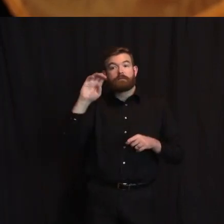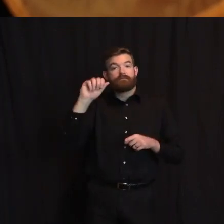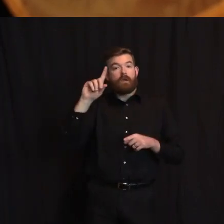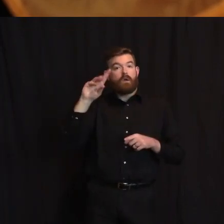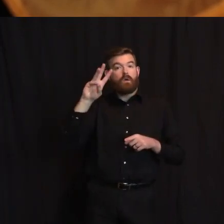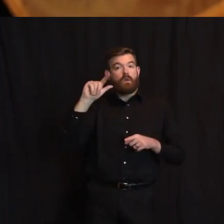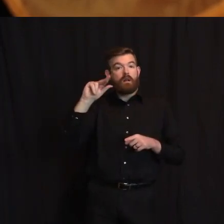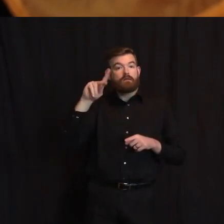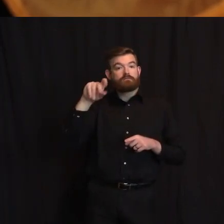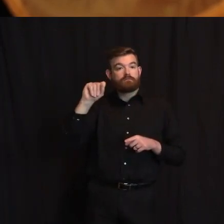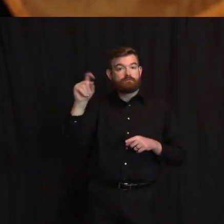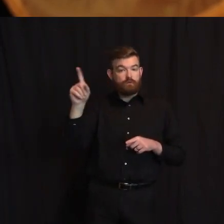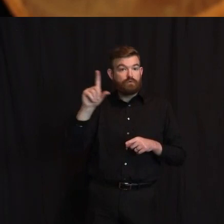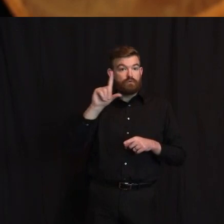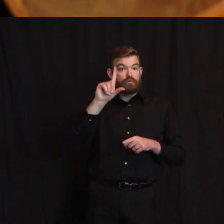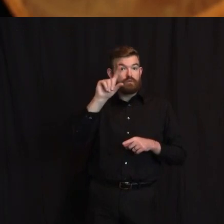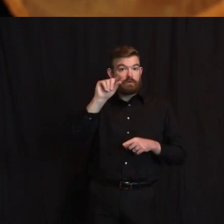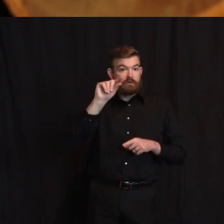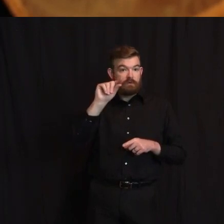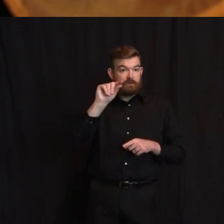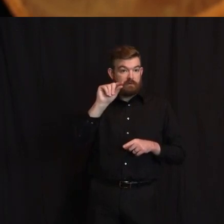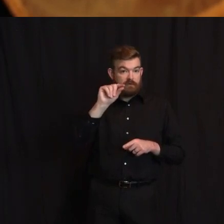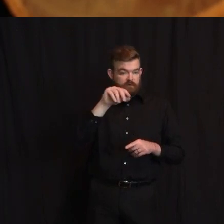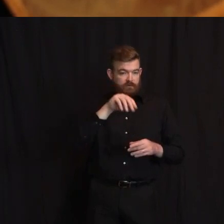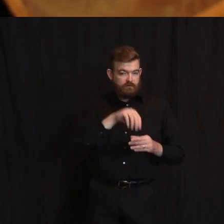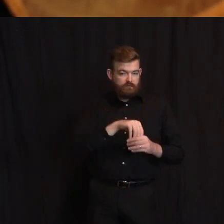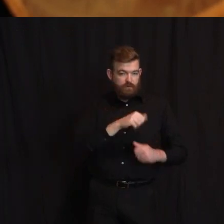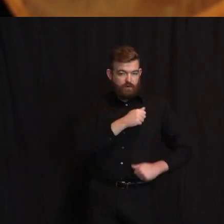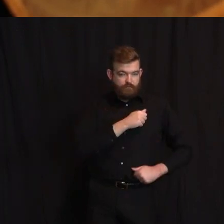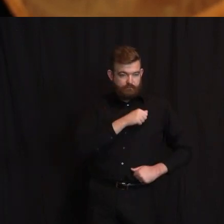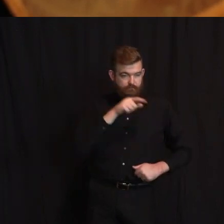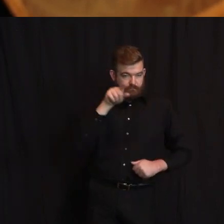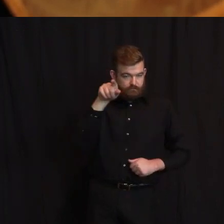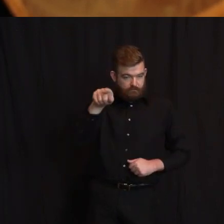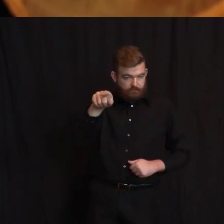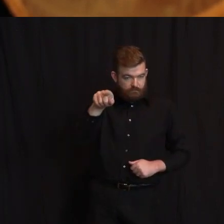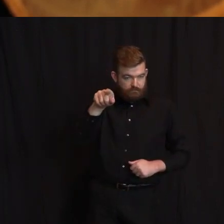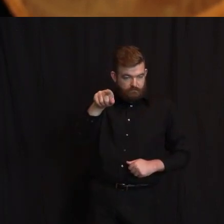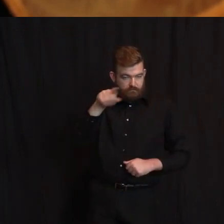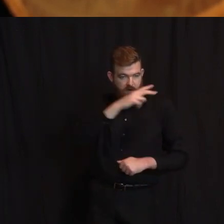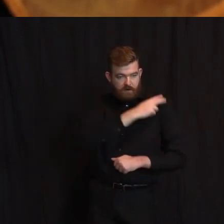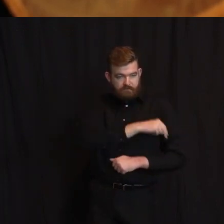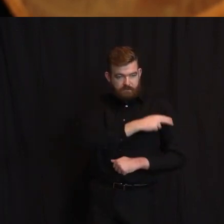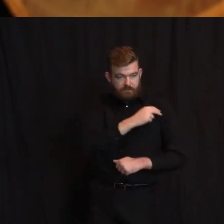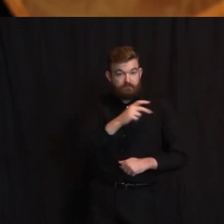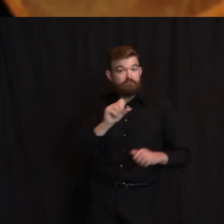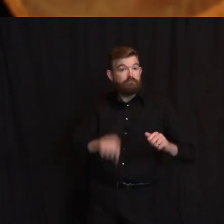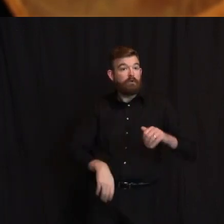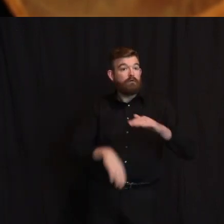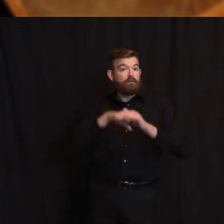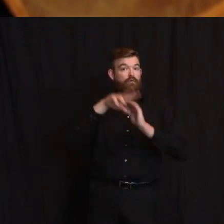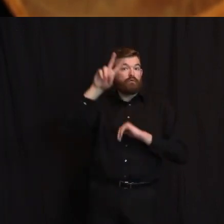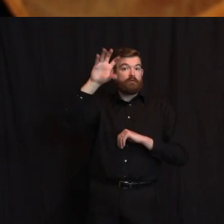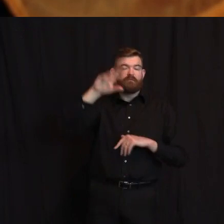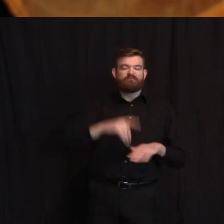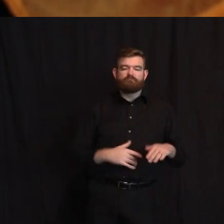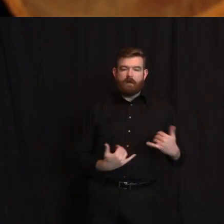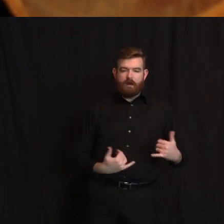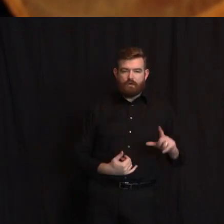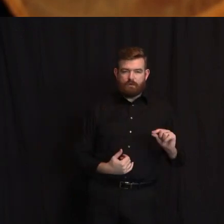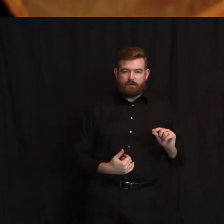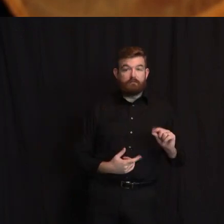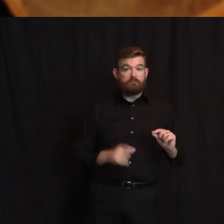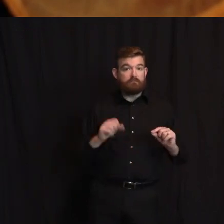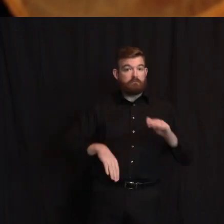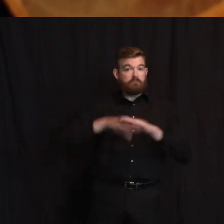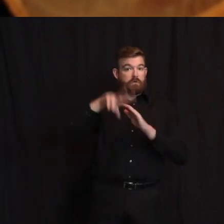federal field medical site in Secaucus, which has a capacity for 250. We expect by evening